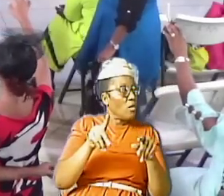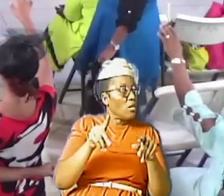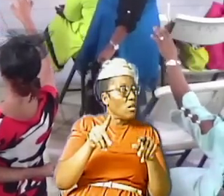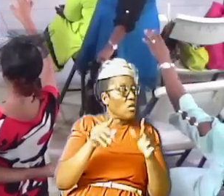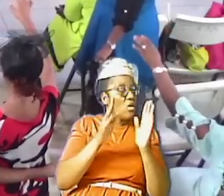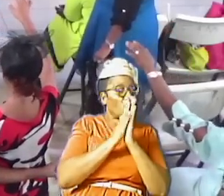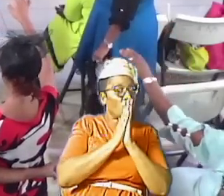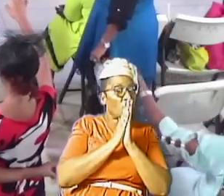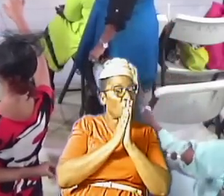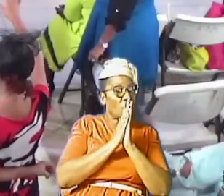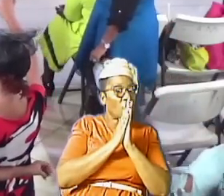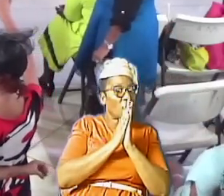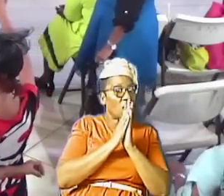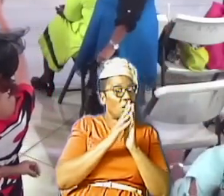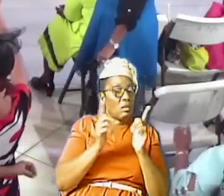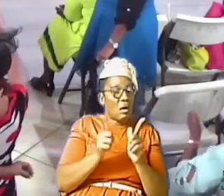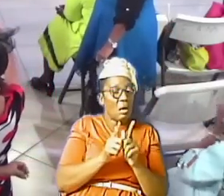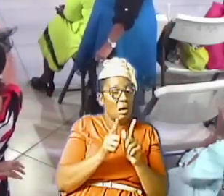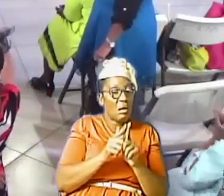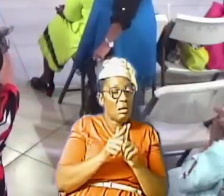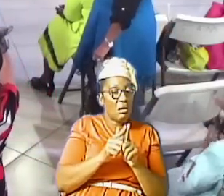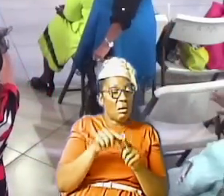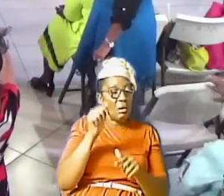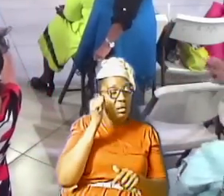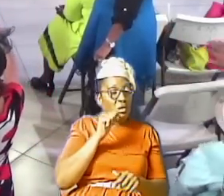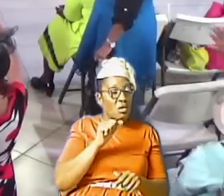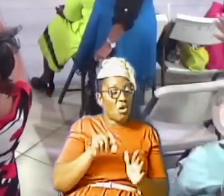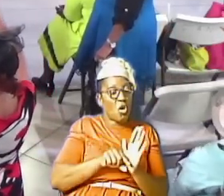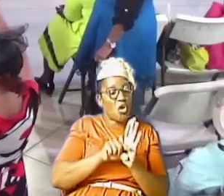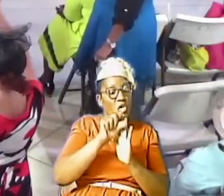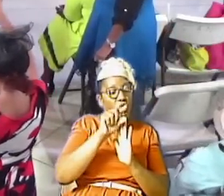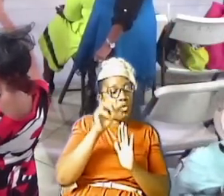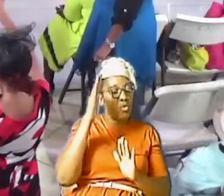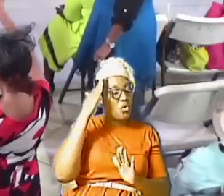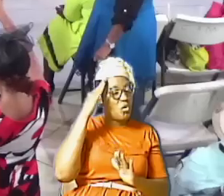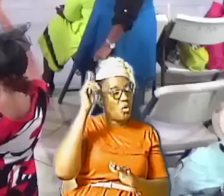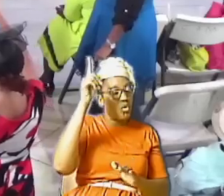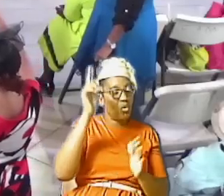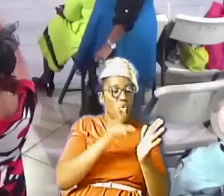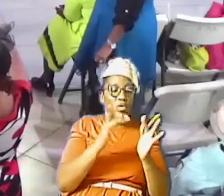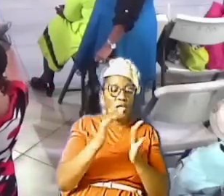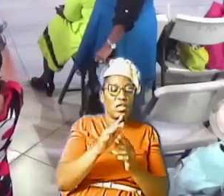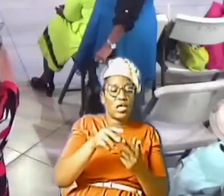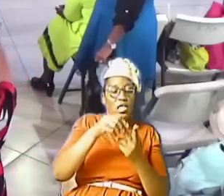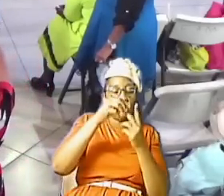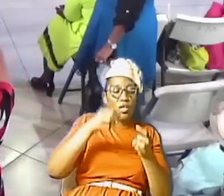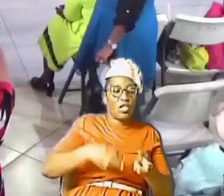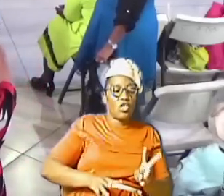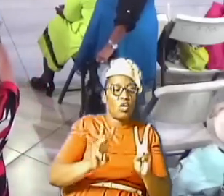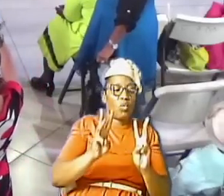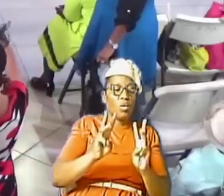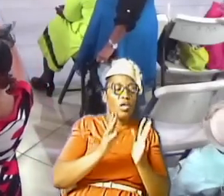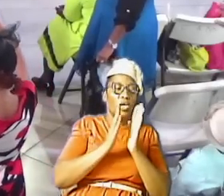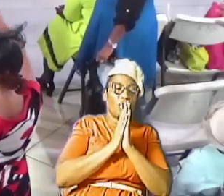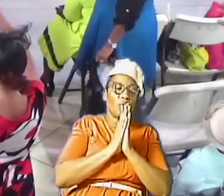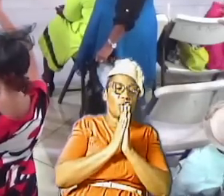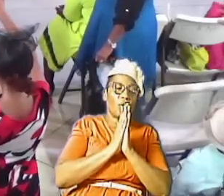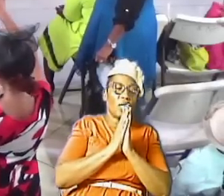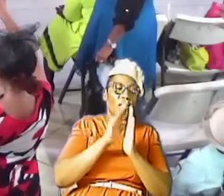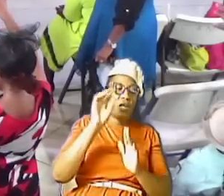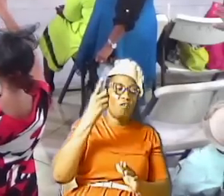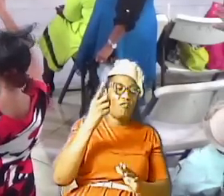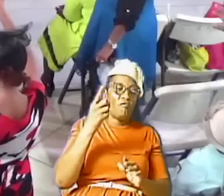this little girl will grow to know you in a very special way. We pray, O God, that her very